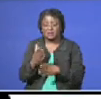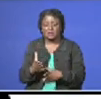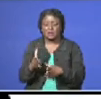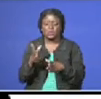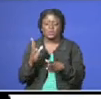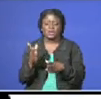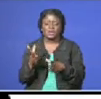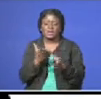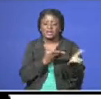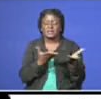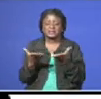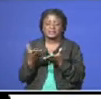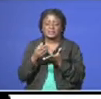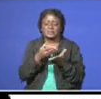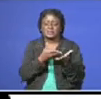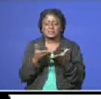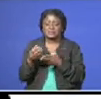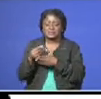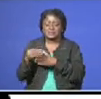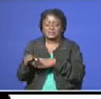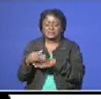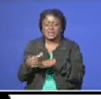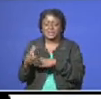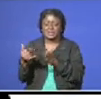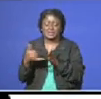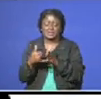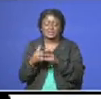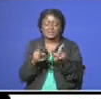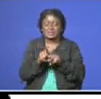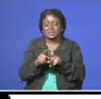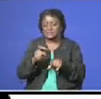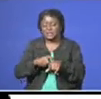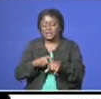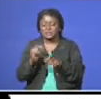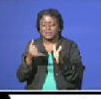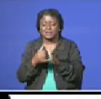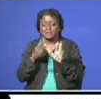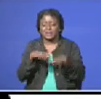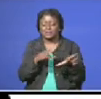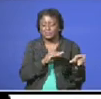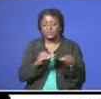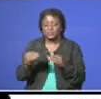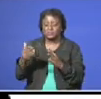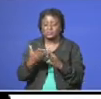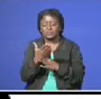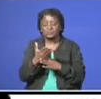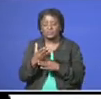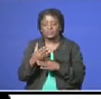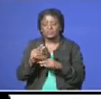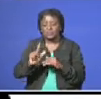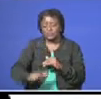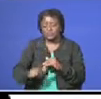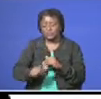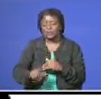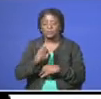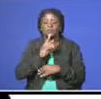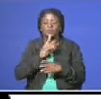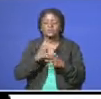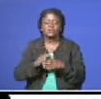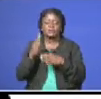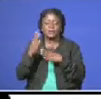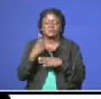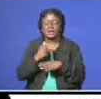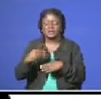same time, it can navigate the shallow waters of the Bahamas and the Turks and